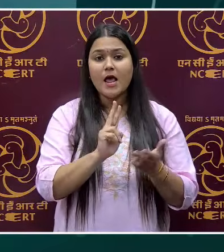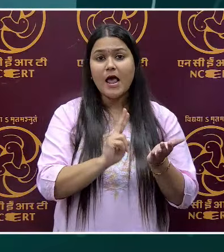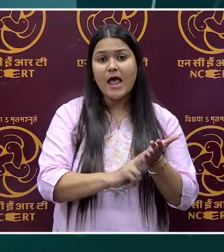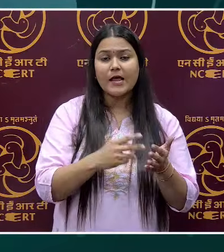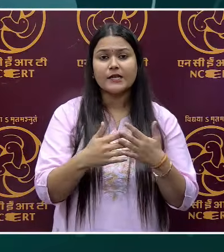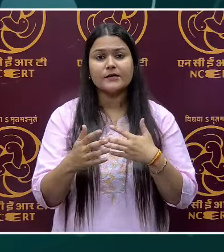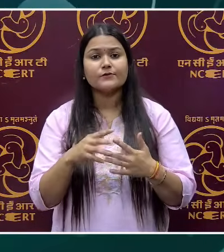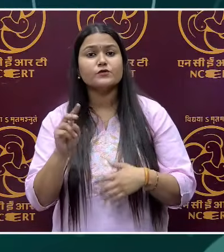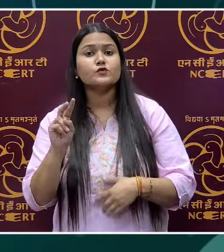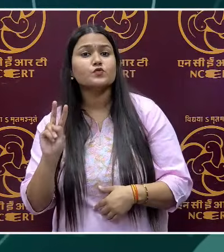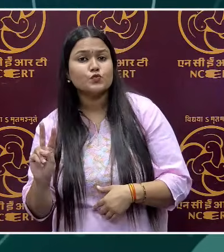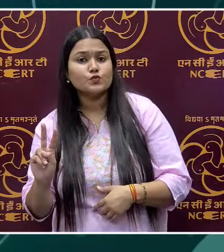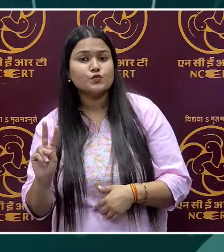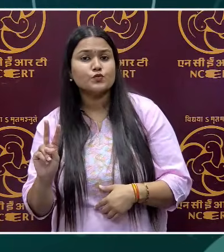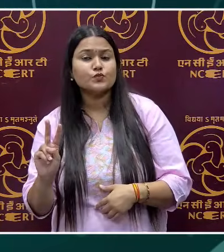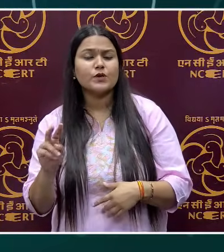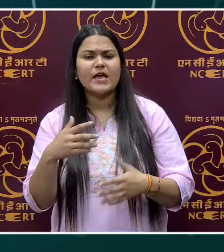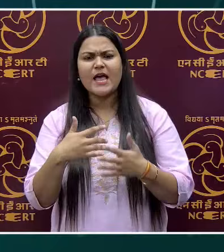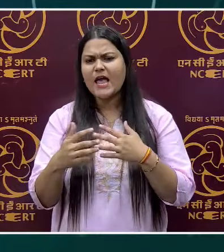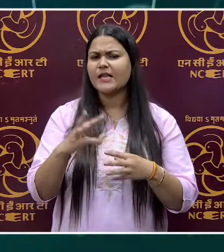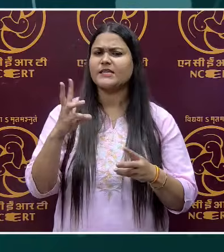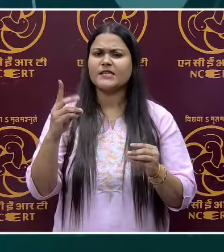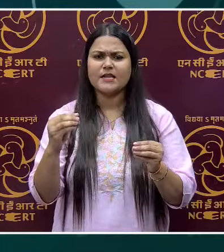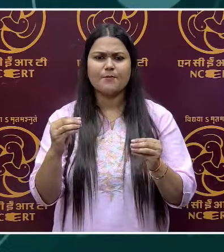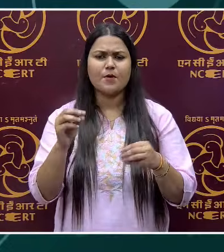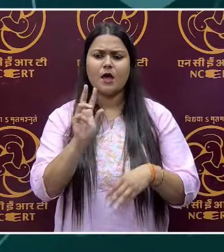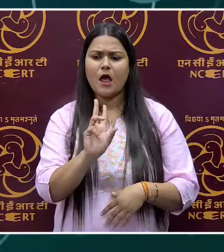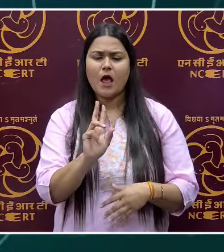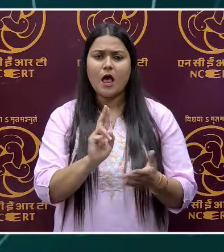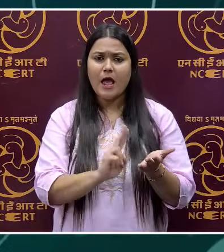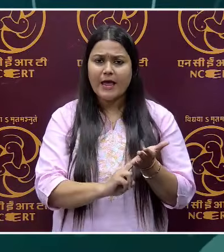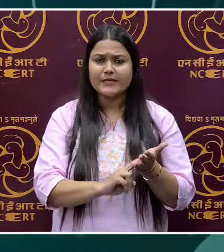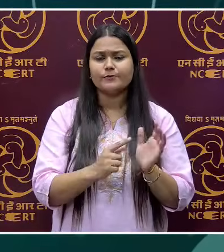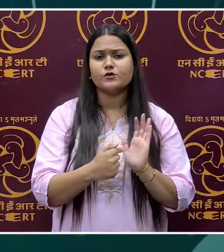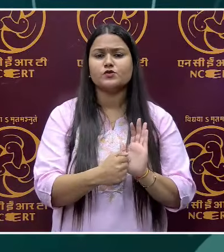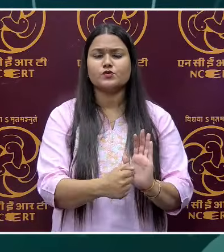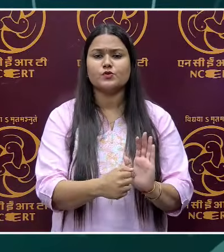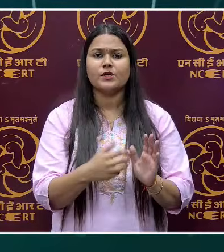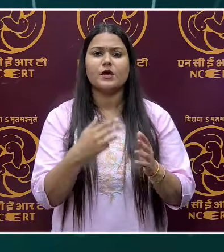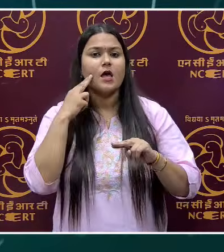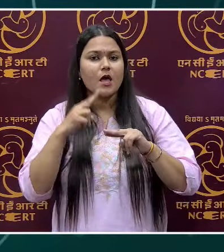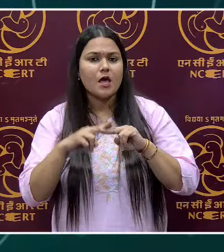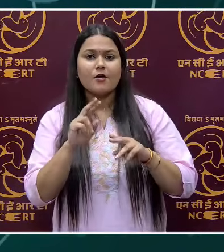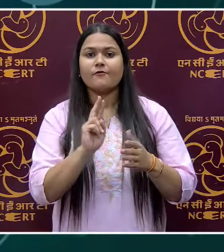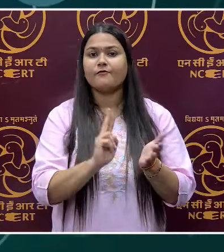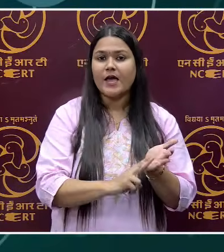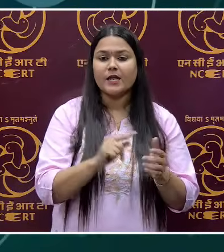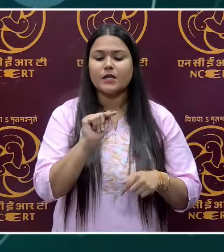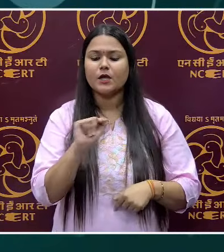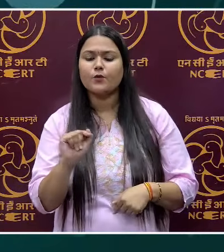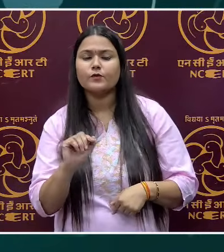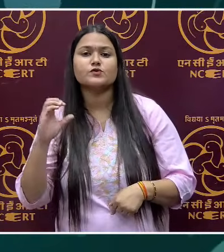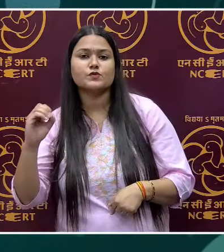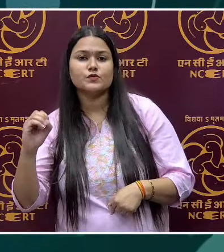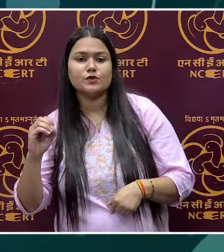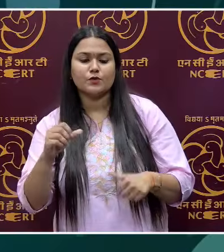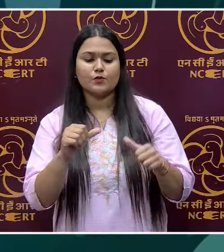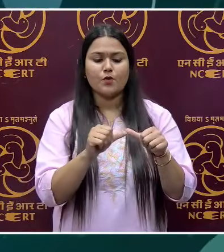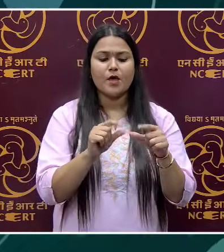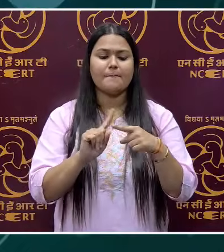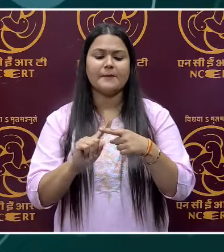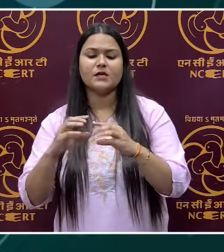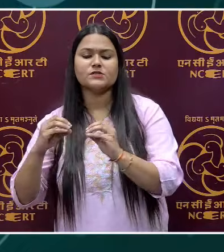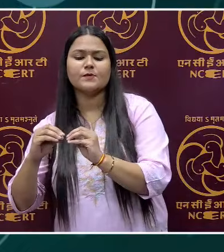any value to this n and we will get n number of these expansions. Like if n is 0, we will get a plus b whole power